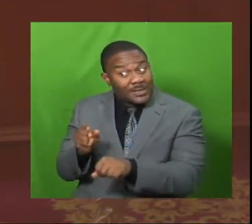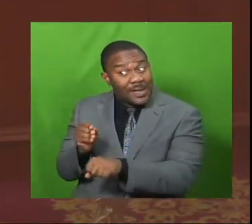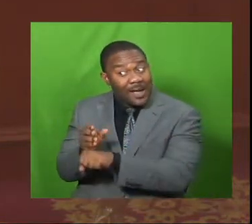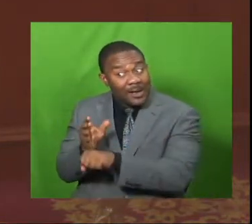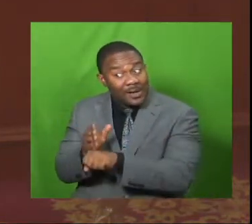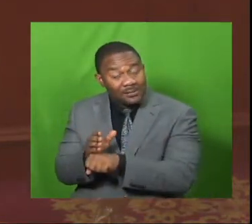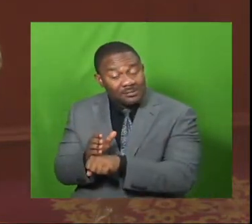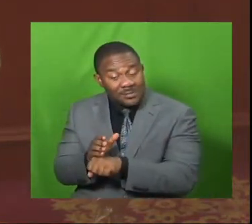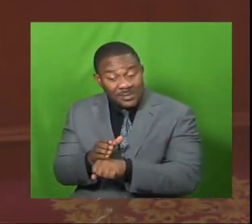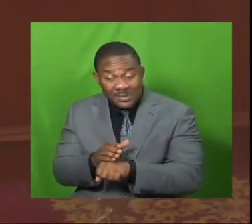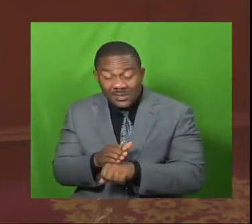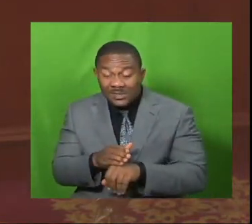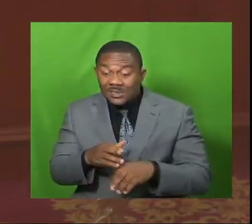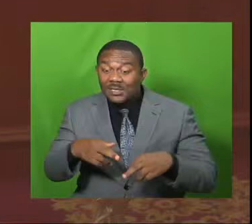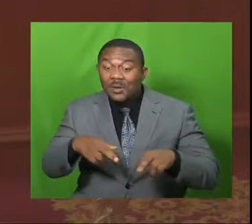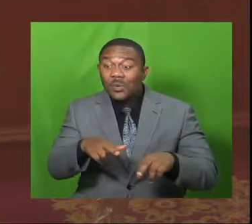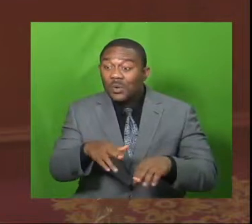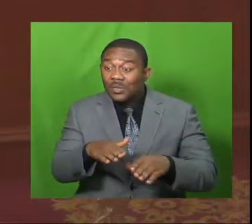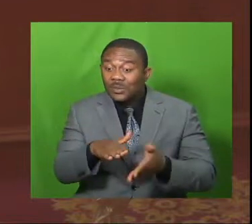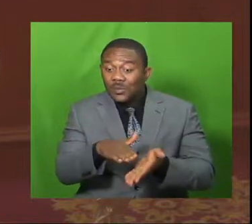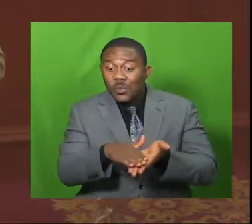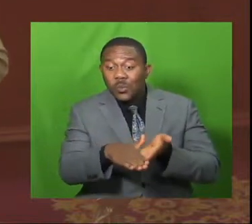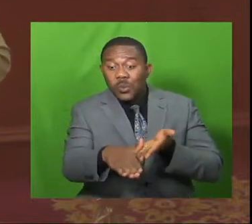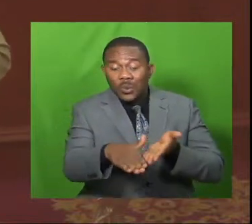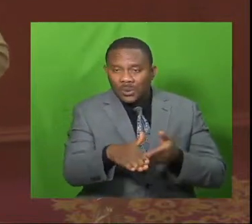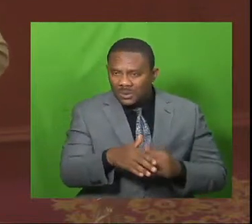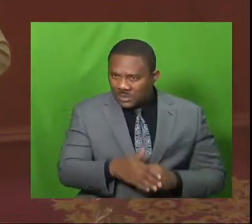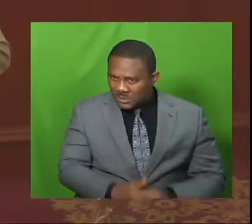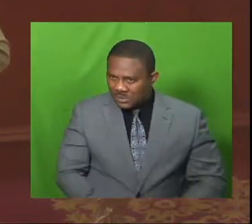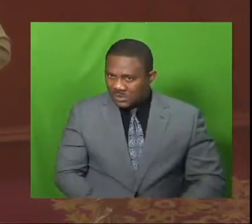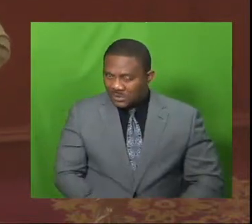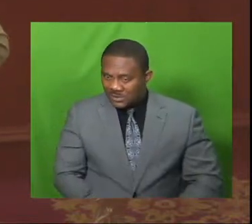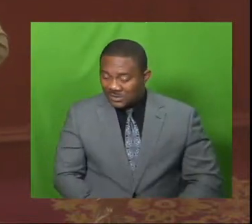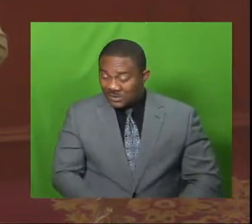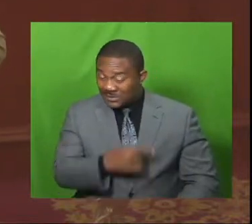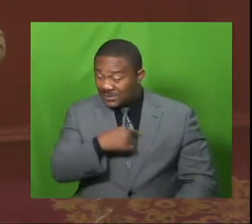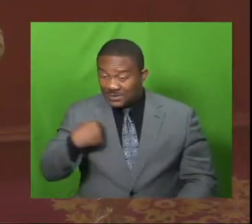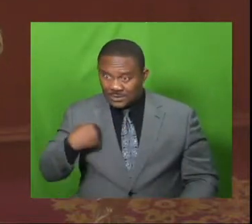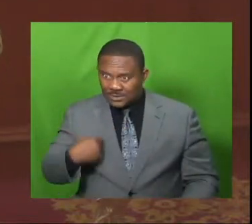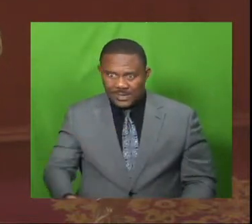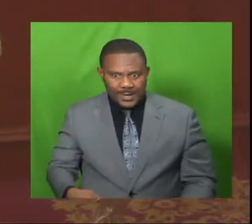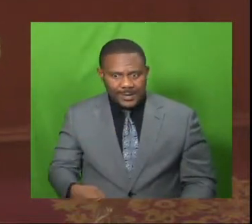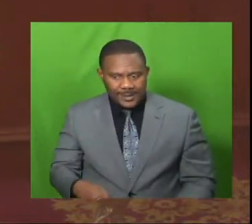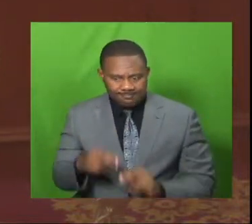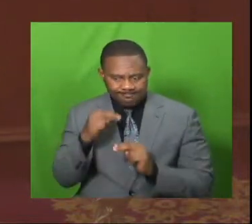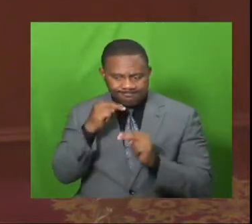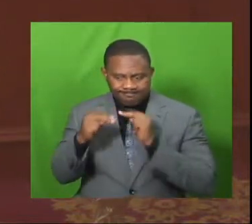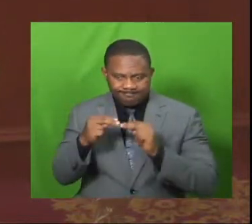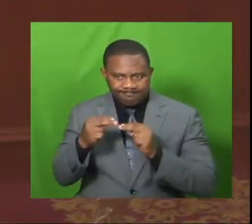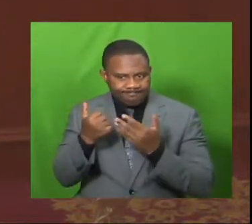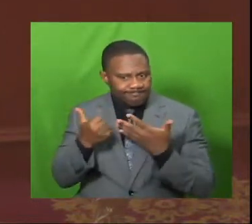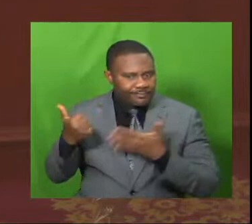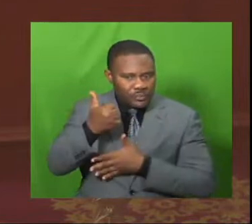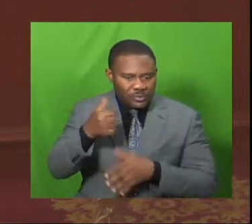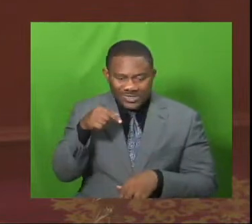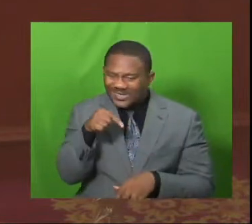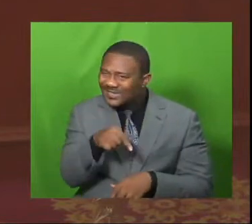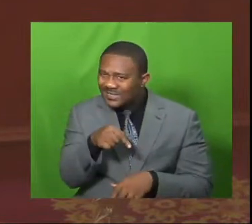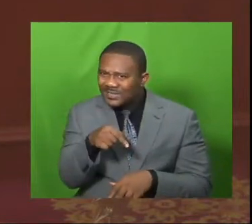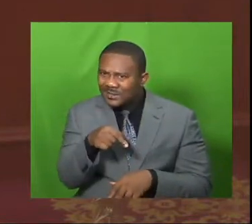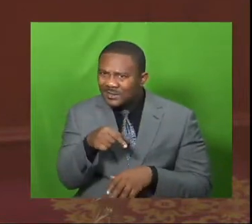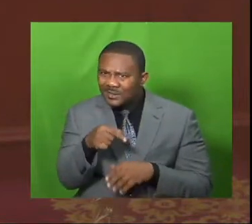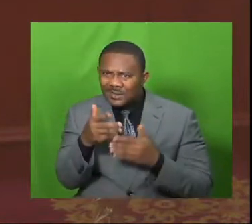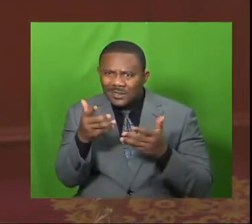road. China is the biggest negotiator and the toughest negotiator in the world. Why China will struggle to